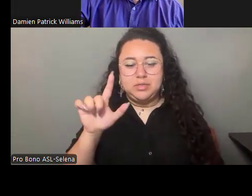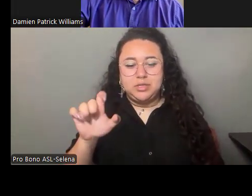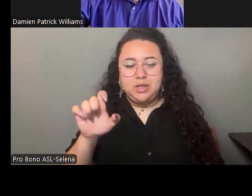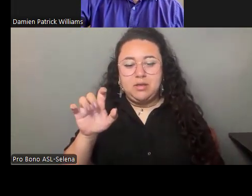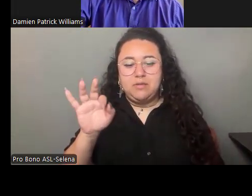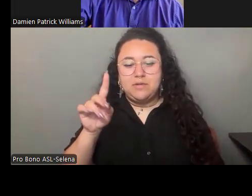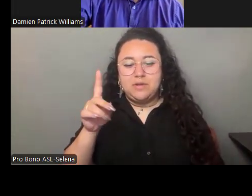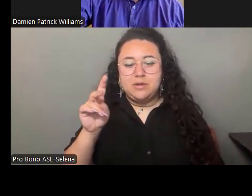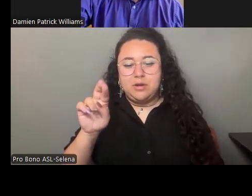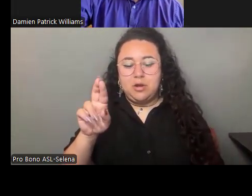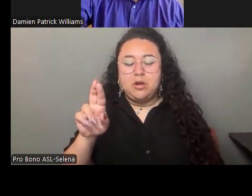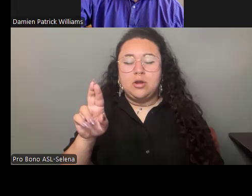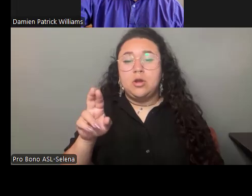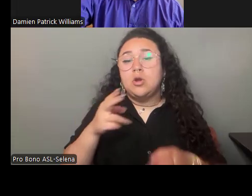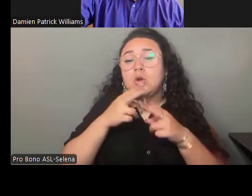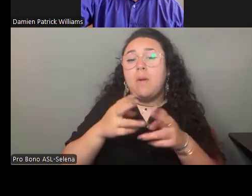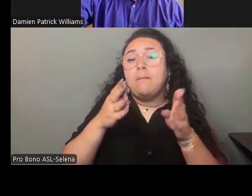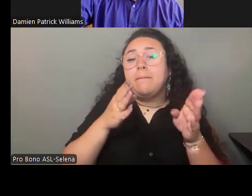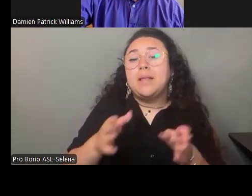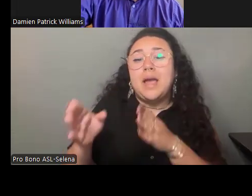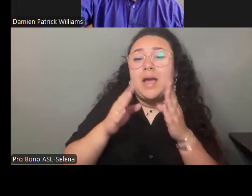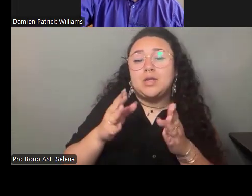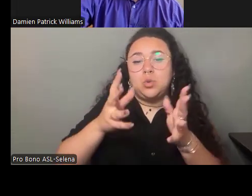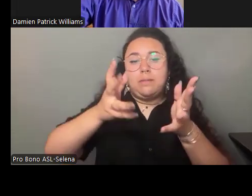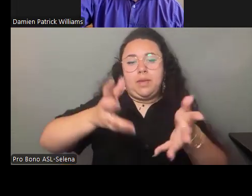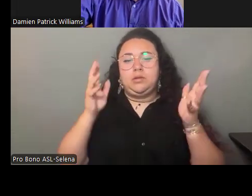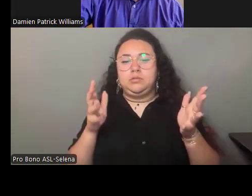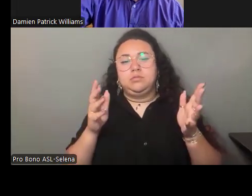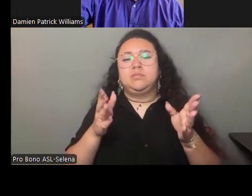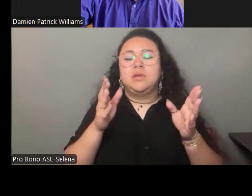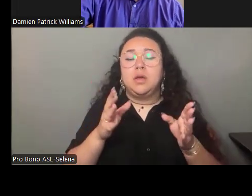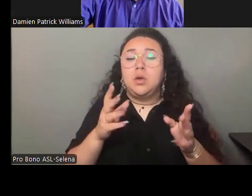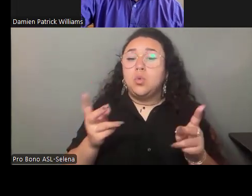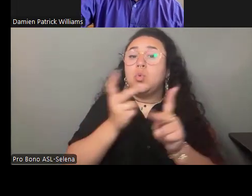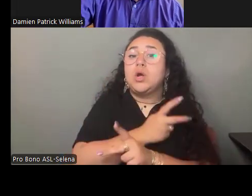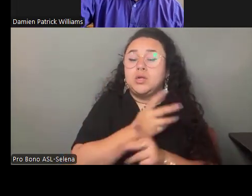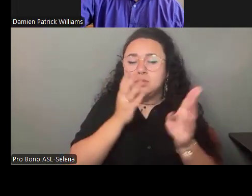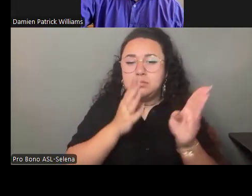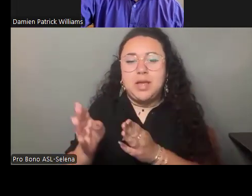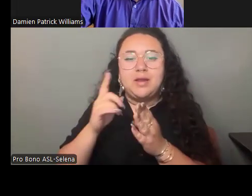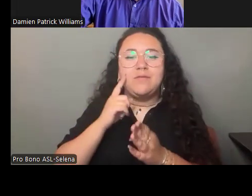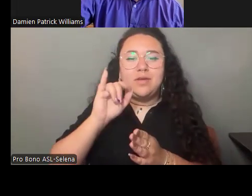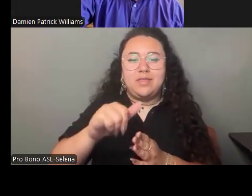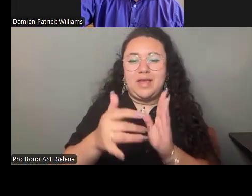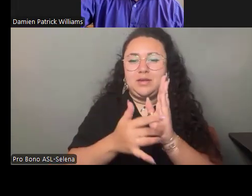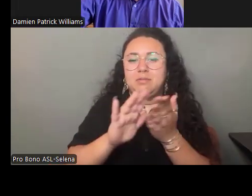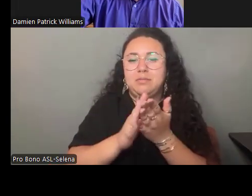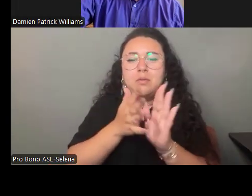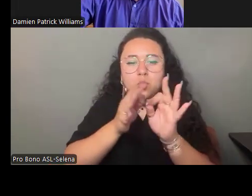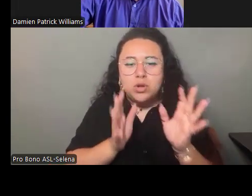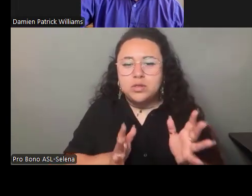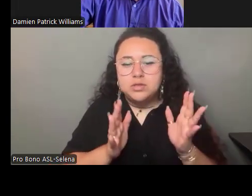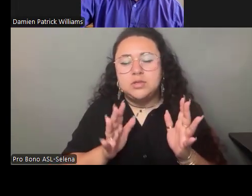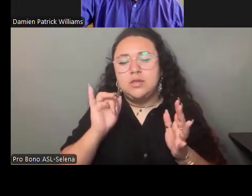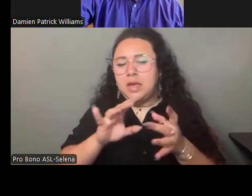planned abandonment, right? Going above planned obsolescence. This obsolescence is directly related